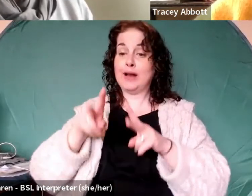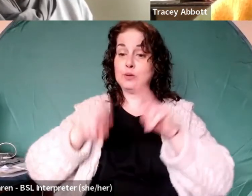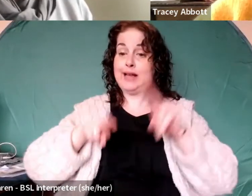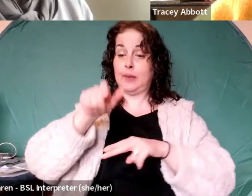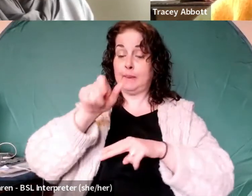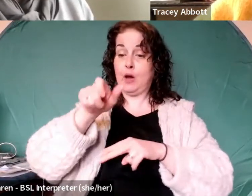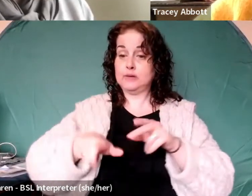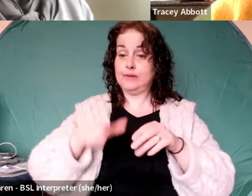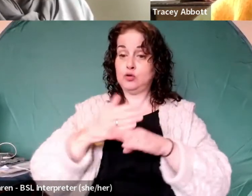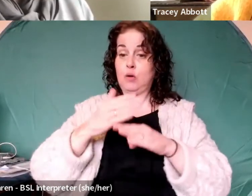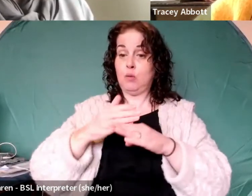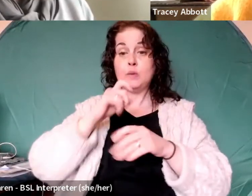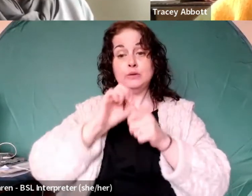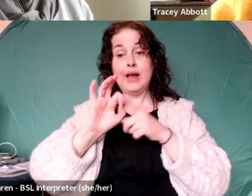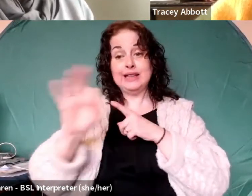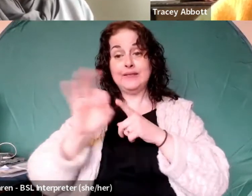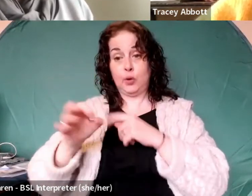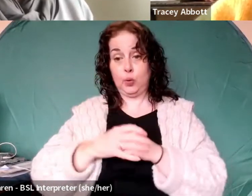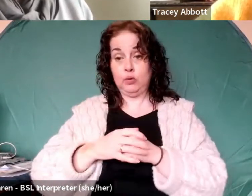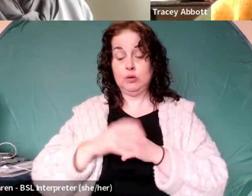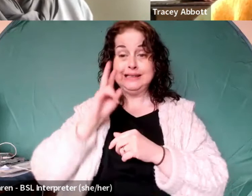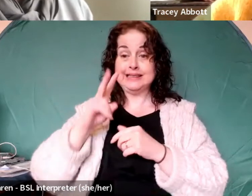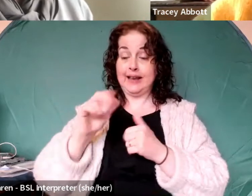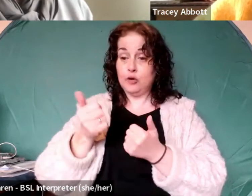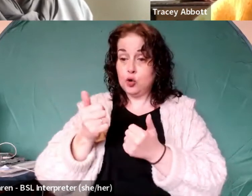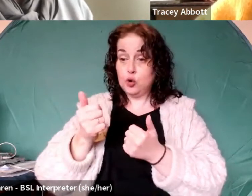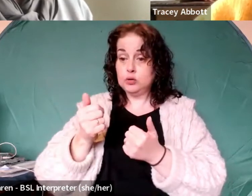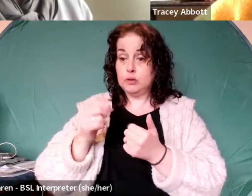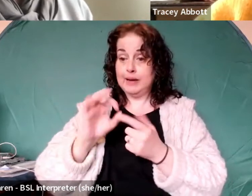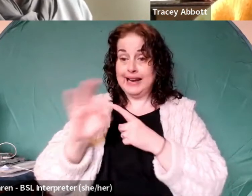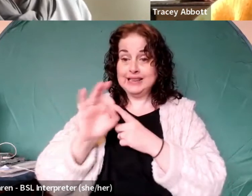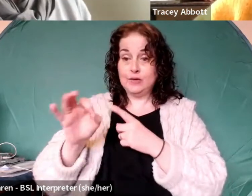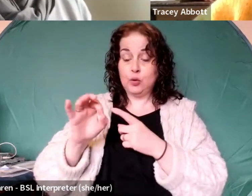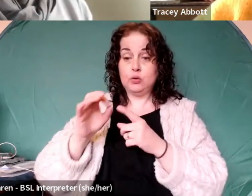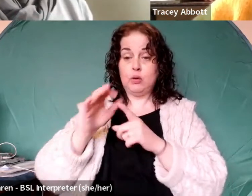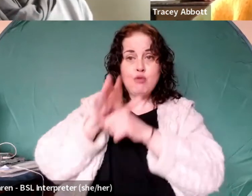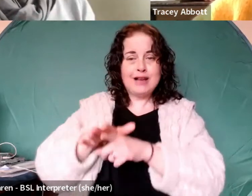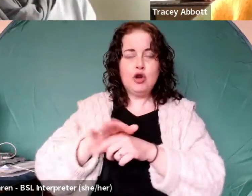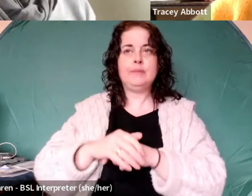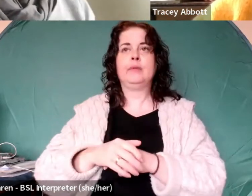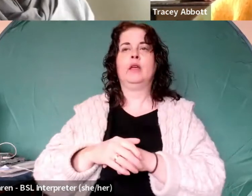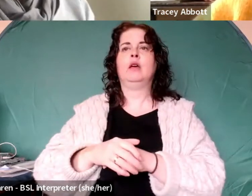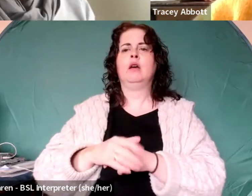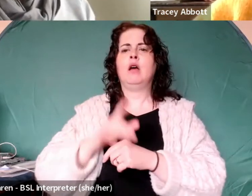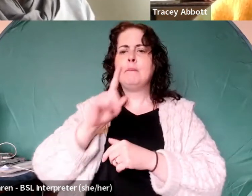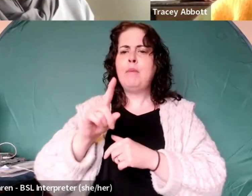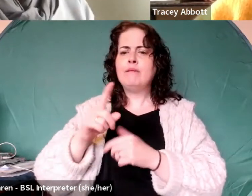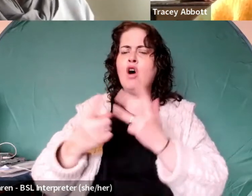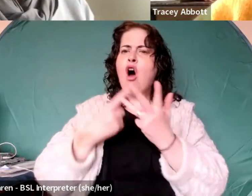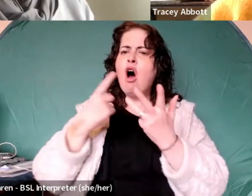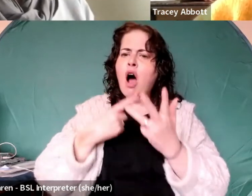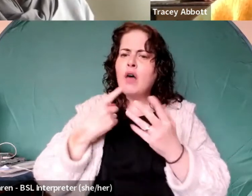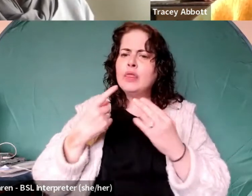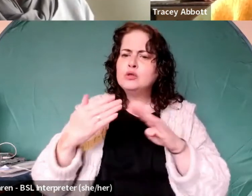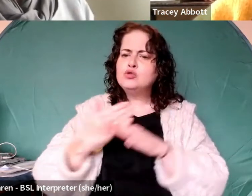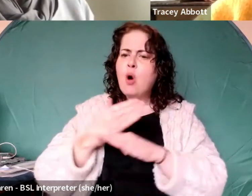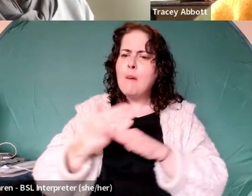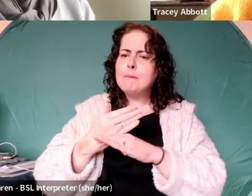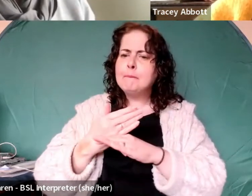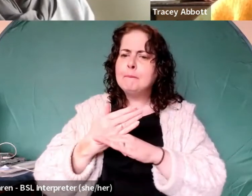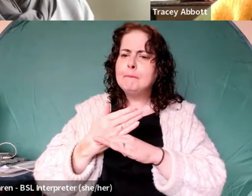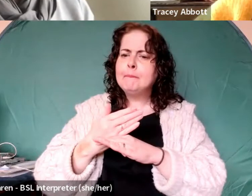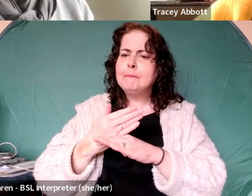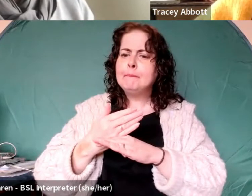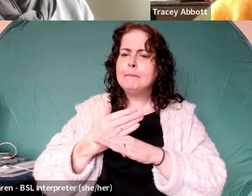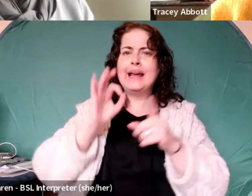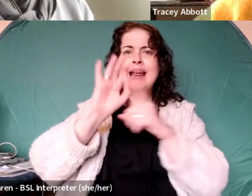for that job would be to interview them and see how good they are at being interviewed under pressure. But for the vast majority of roles,